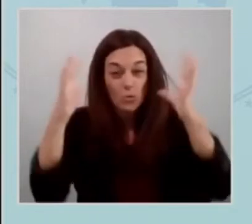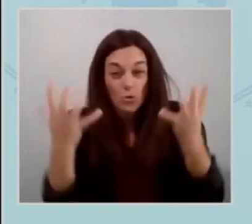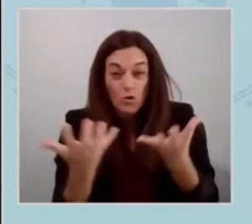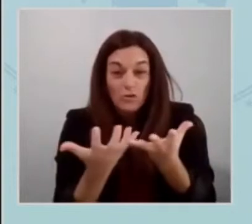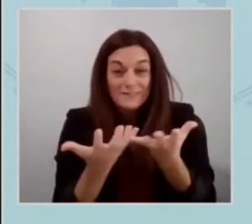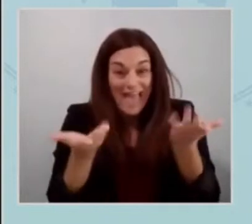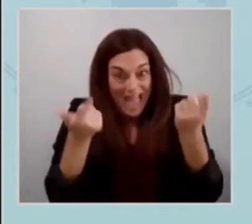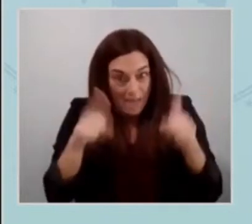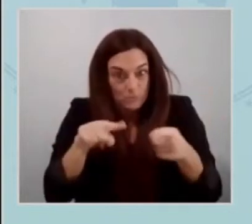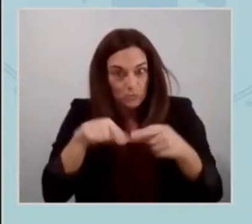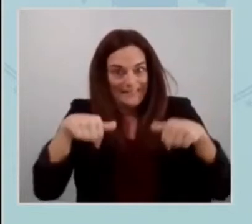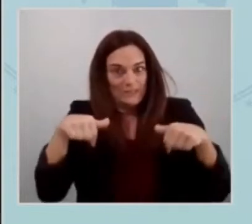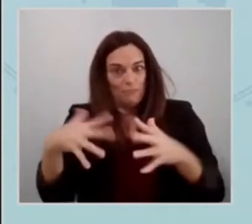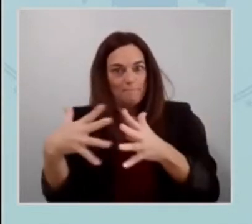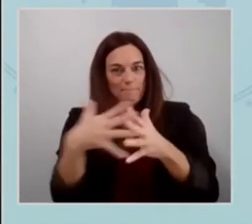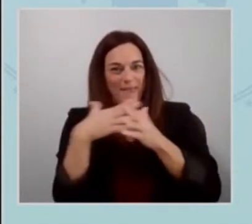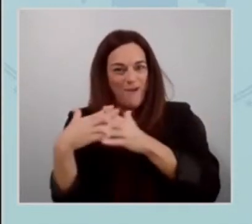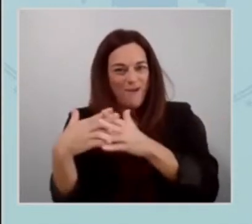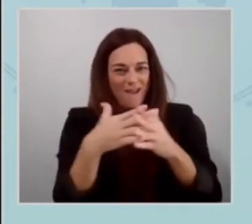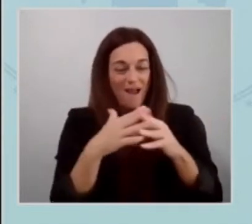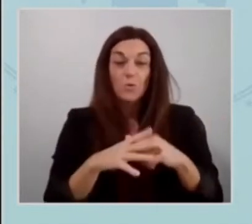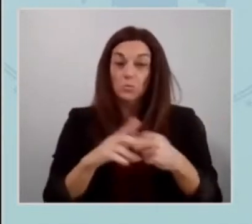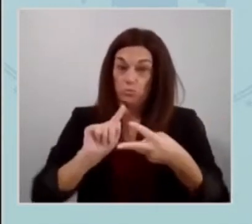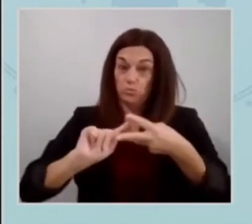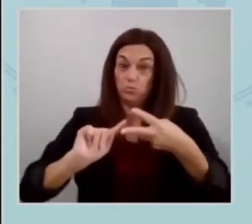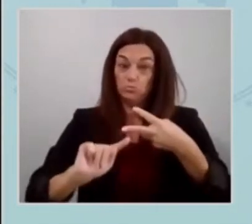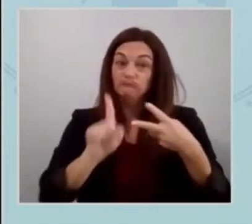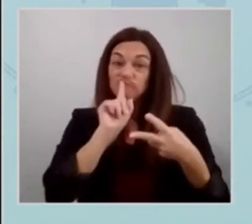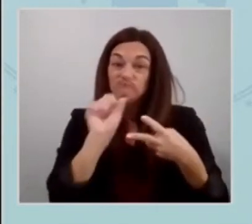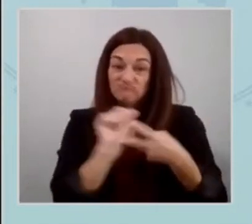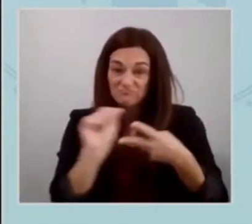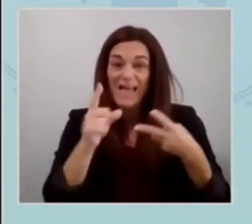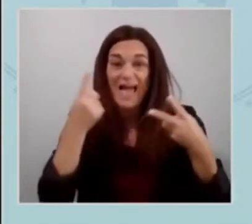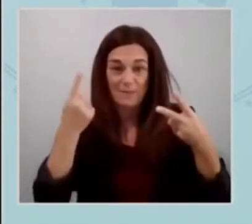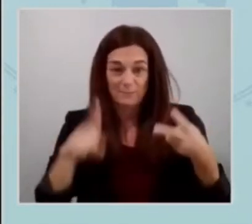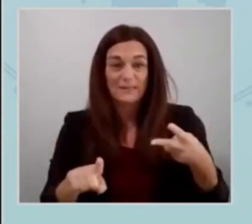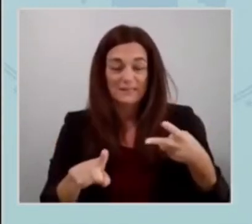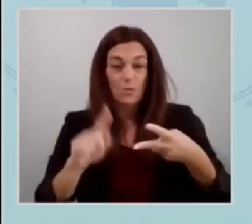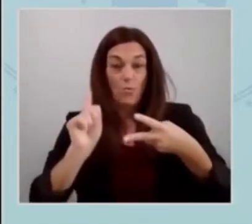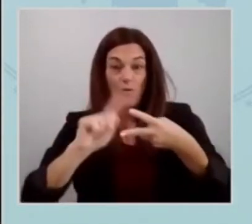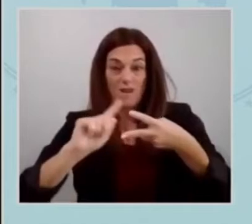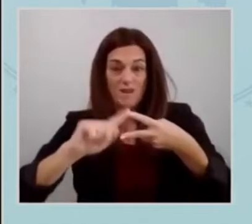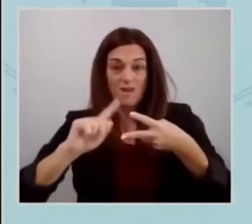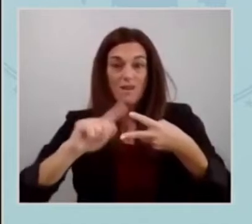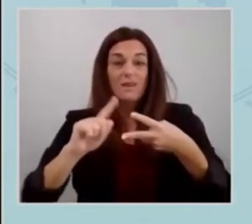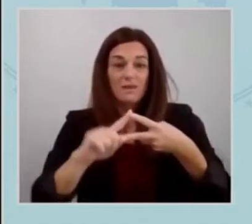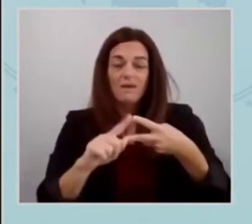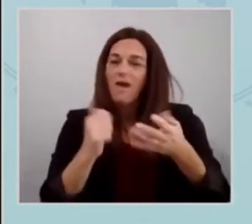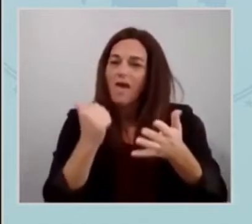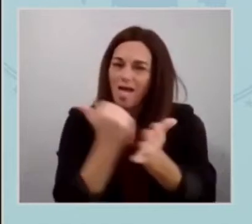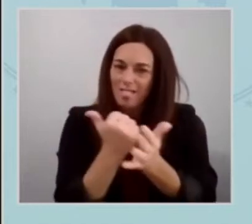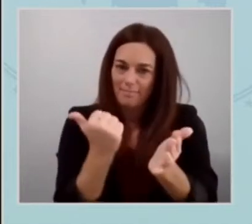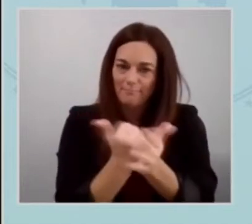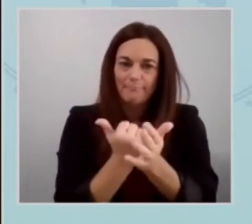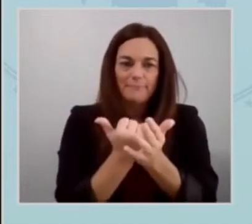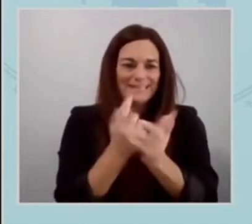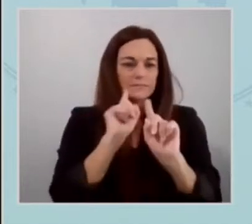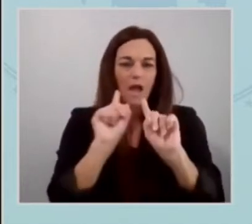And these are the leading doctors in the world, happen to be in the United States. And there's two things that are happening for